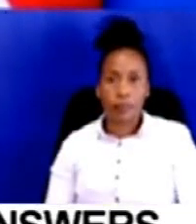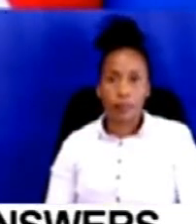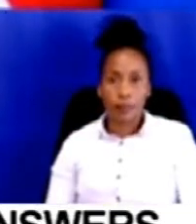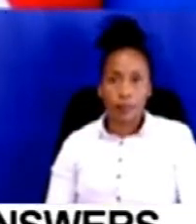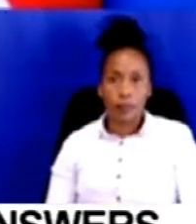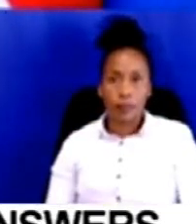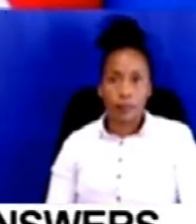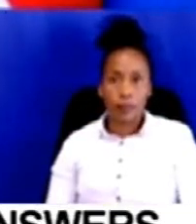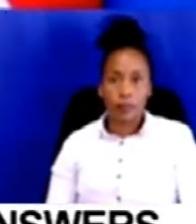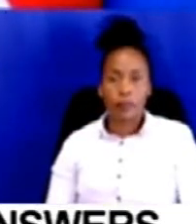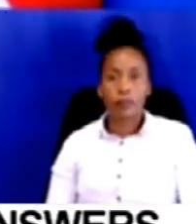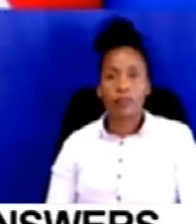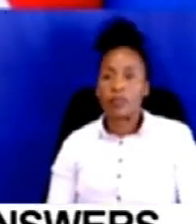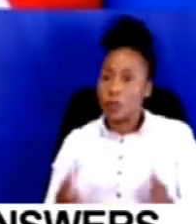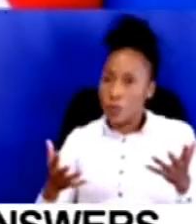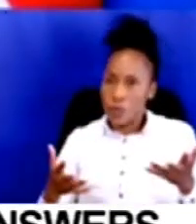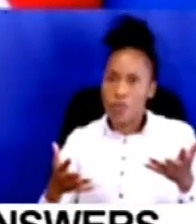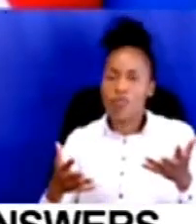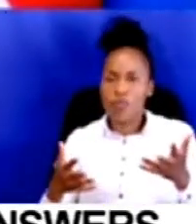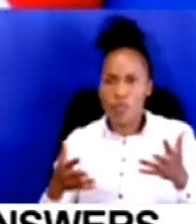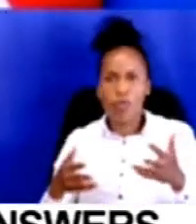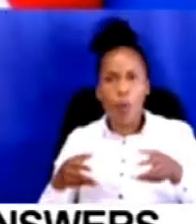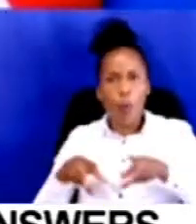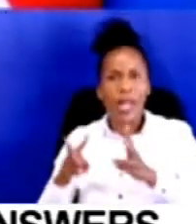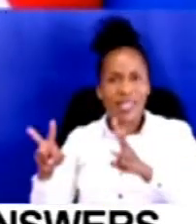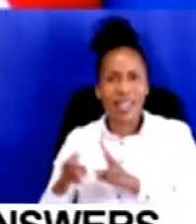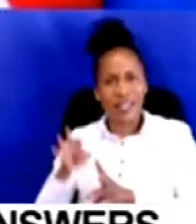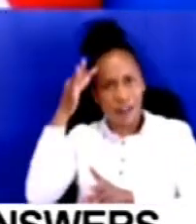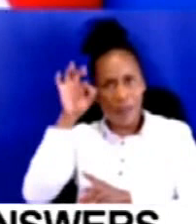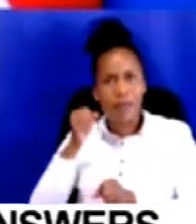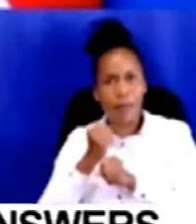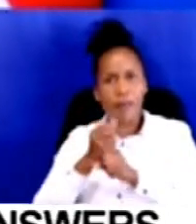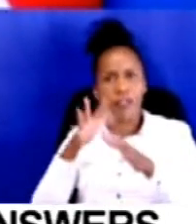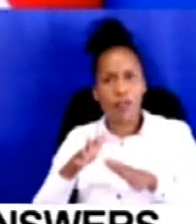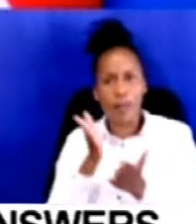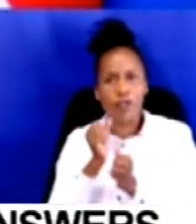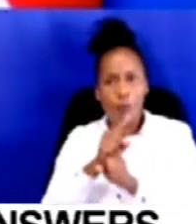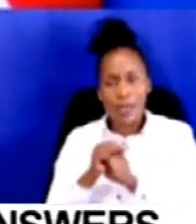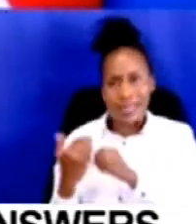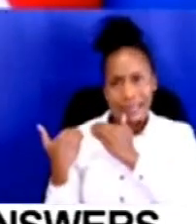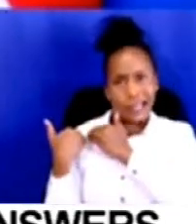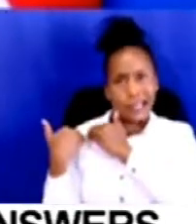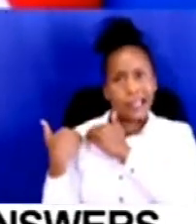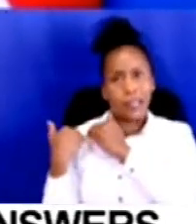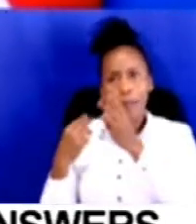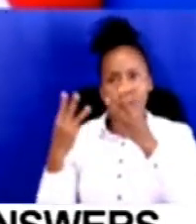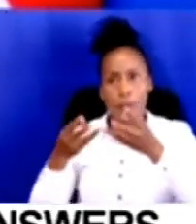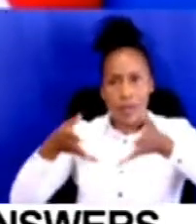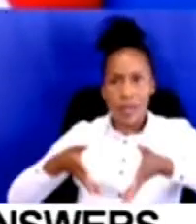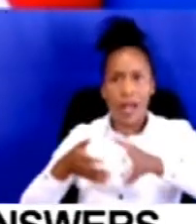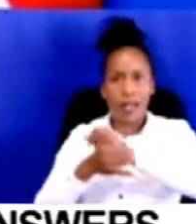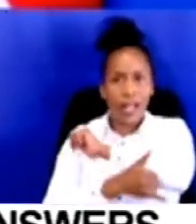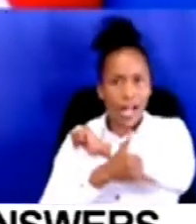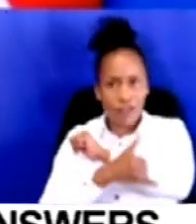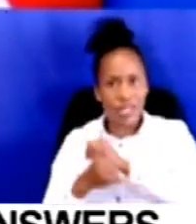As for what measures has government taken to ensure the security of the country and its people, the